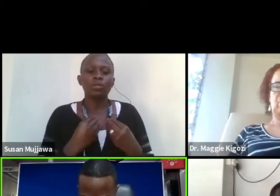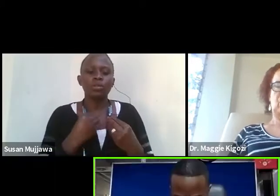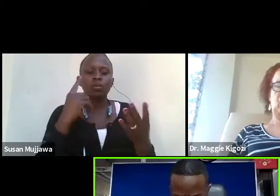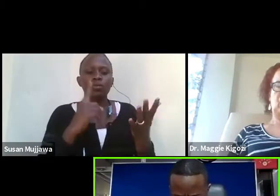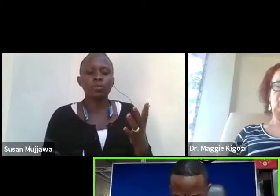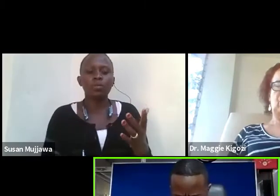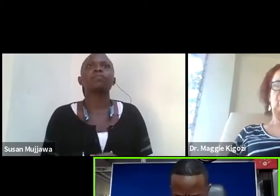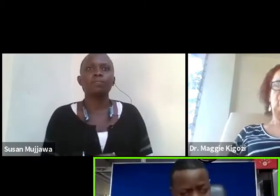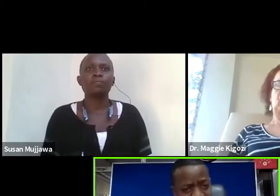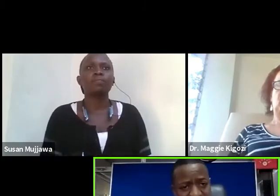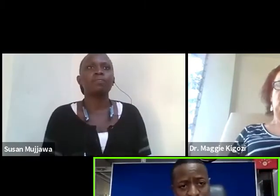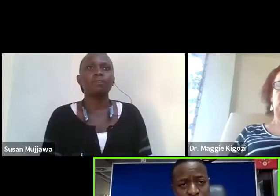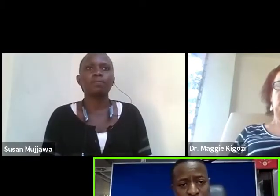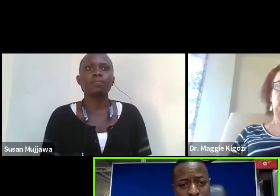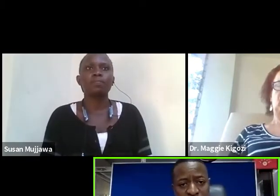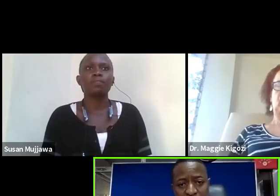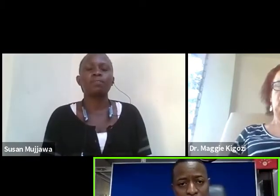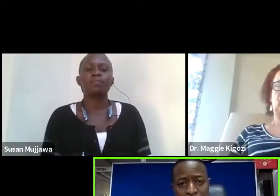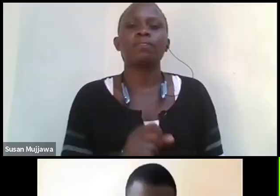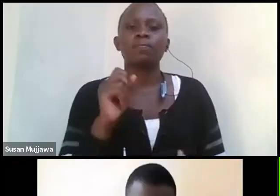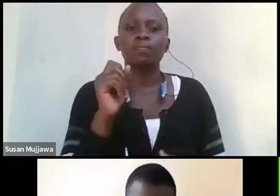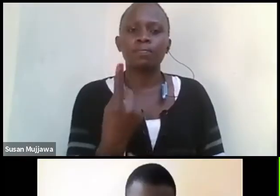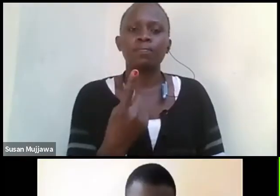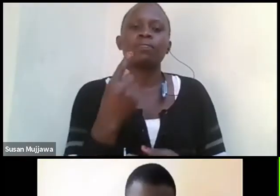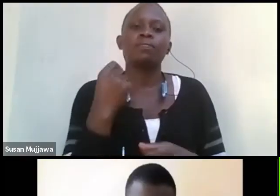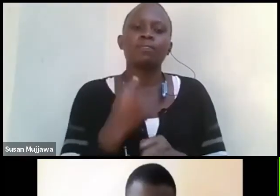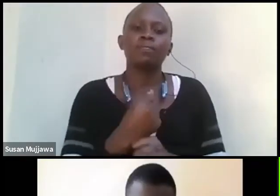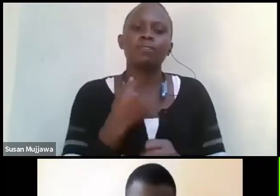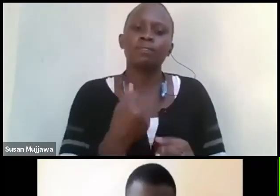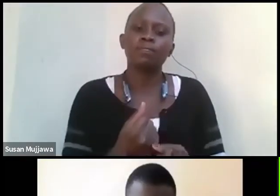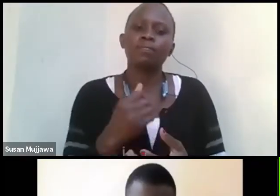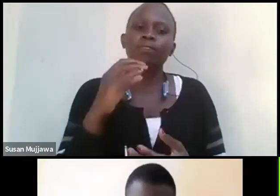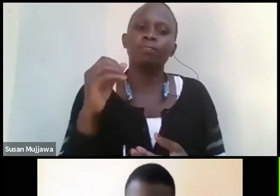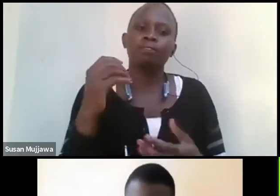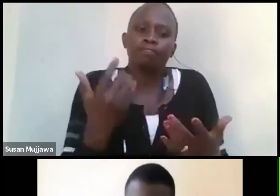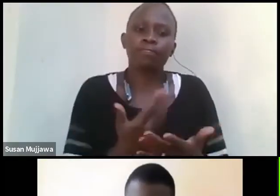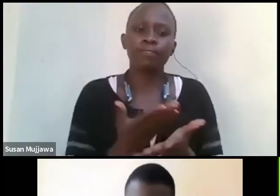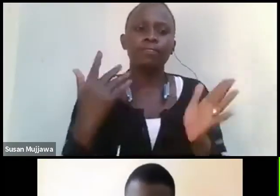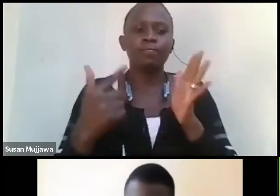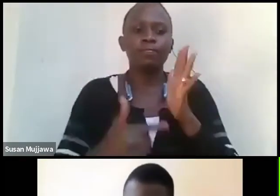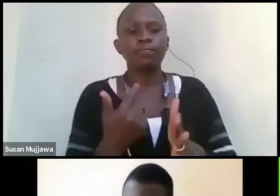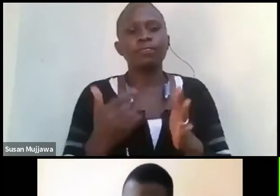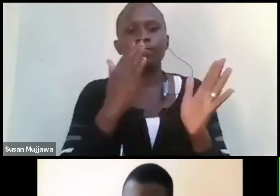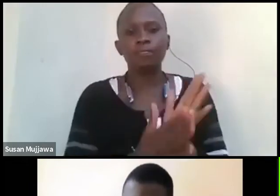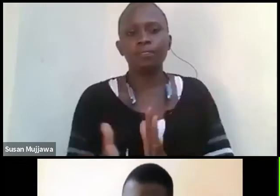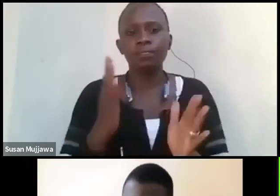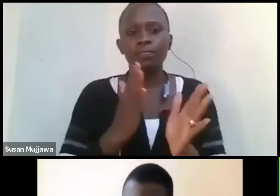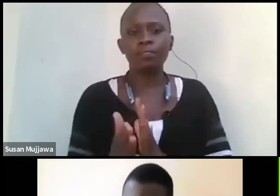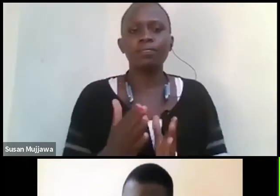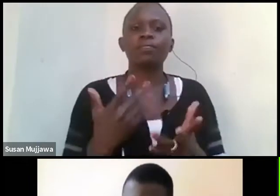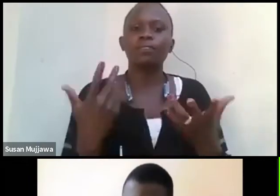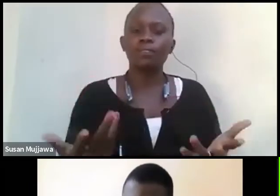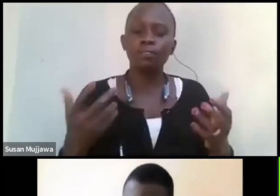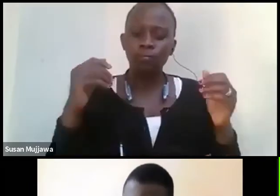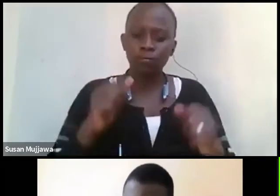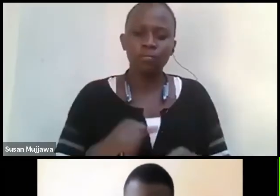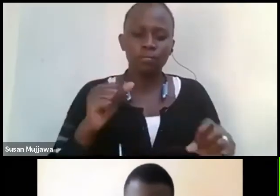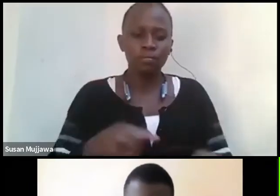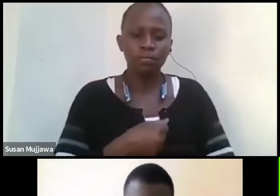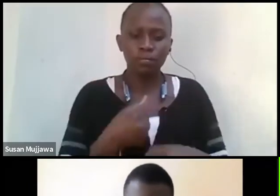in? First, as I've talked about scenario planning, I think for any manufacturer, you need to think about scenario planning now. It can't be